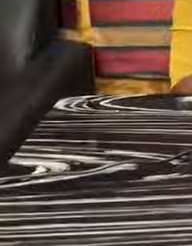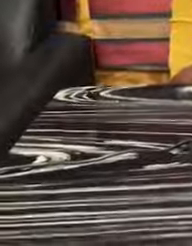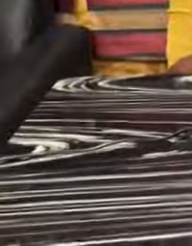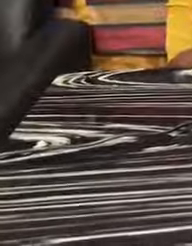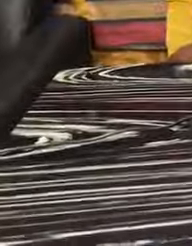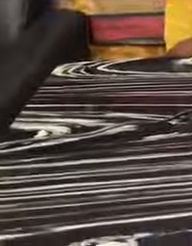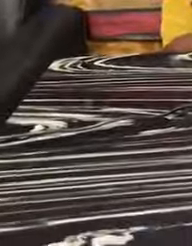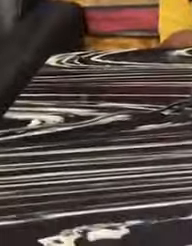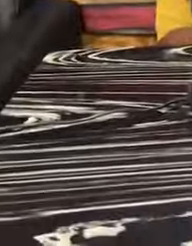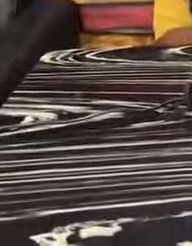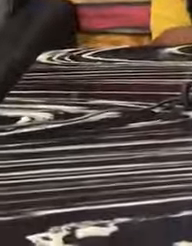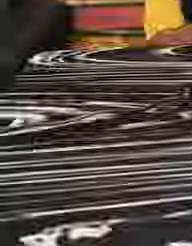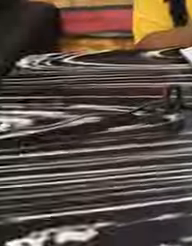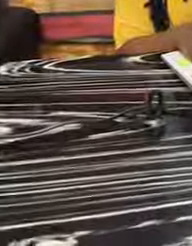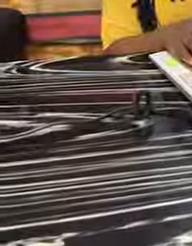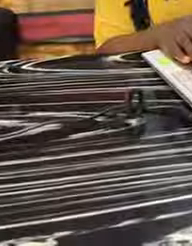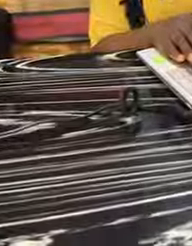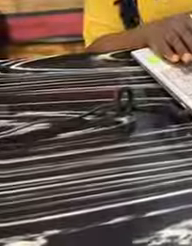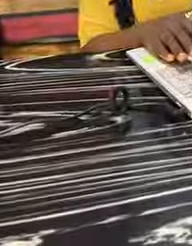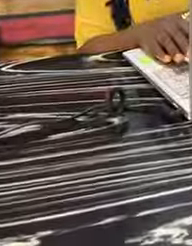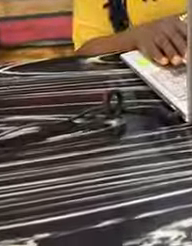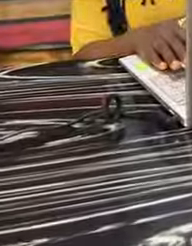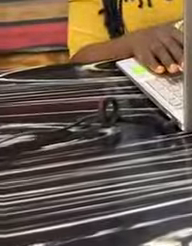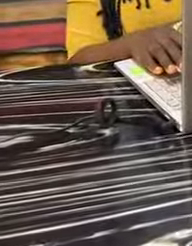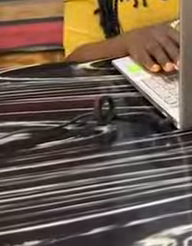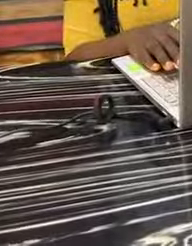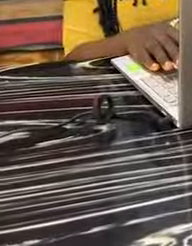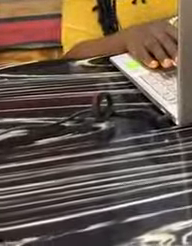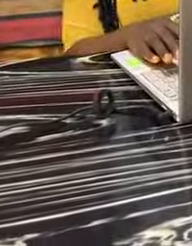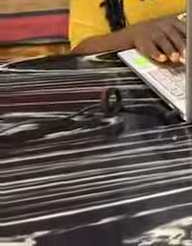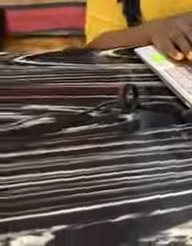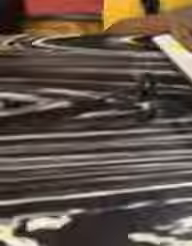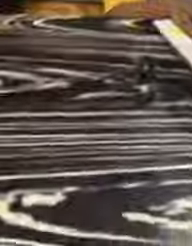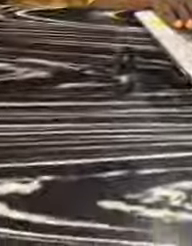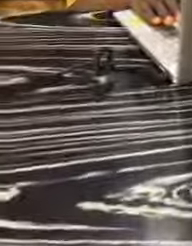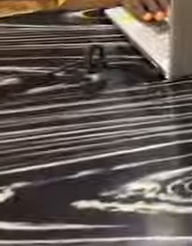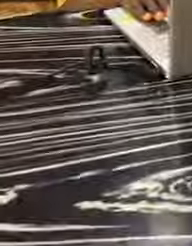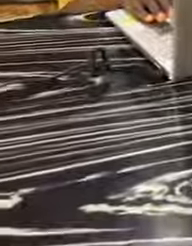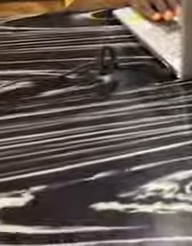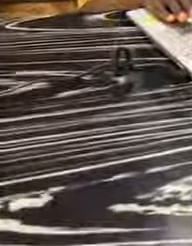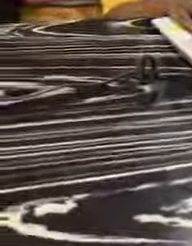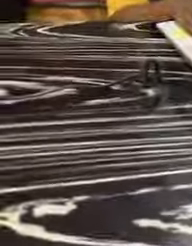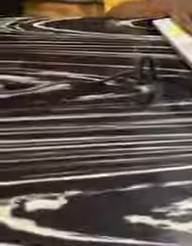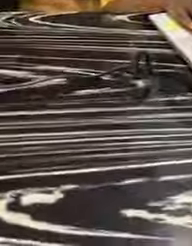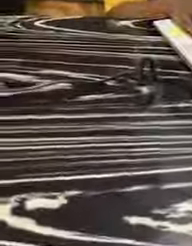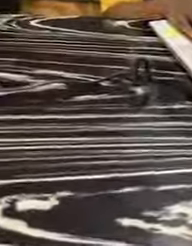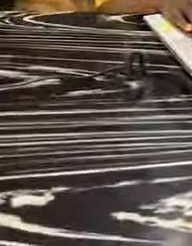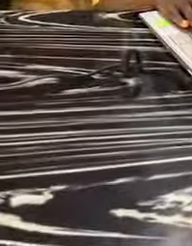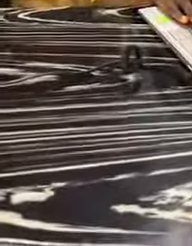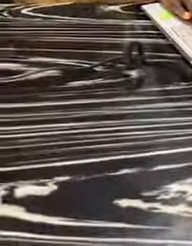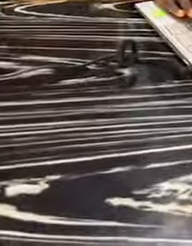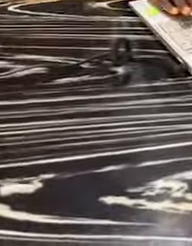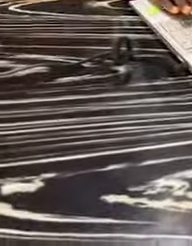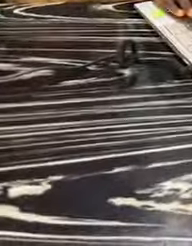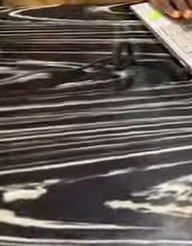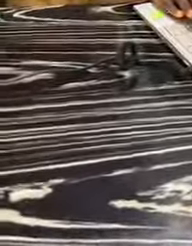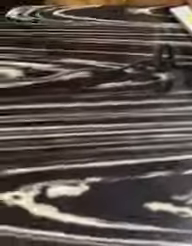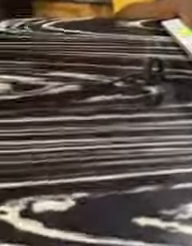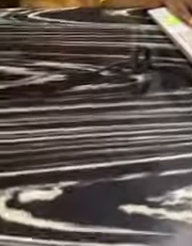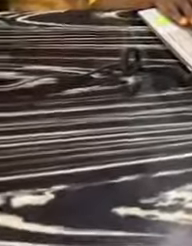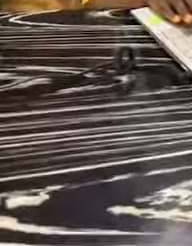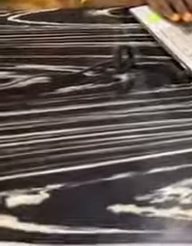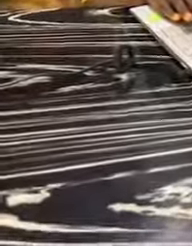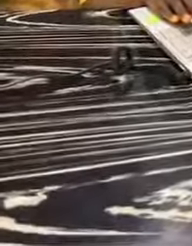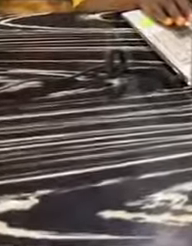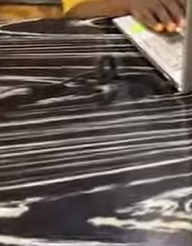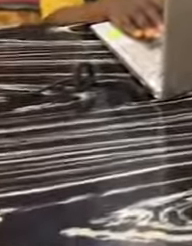of diversity, adventure, lifestyle, and inclusion.